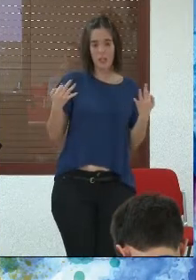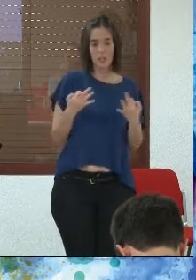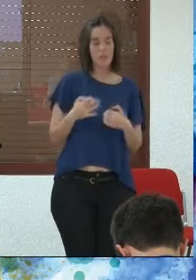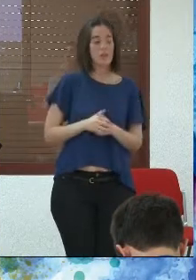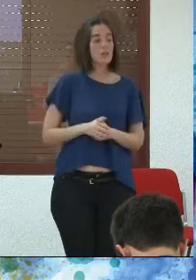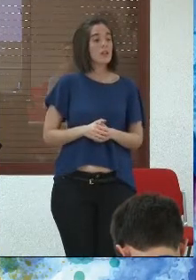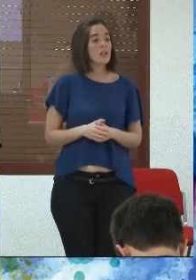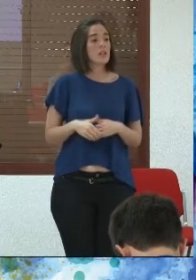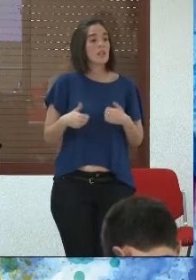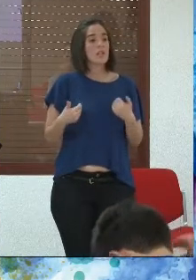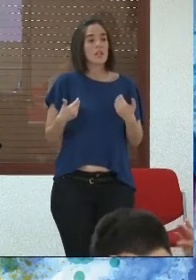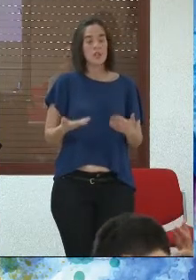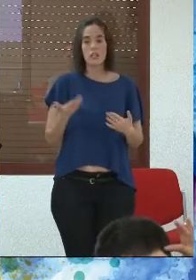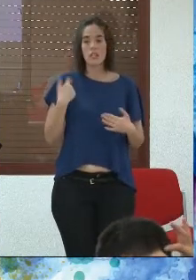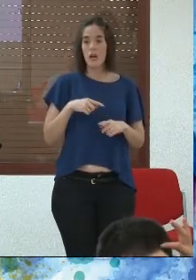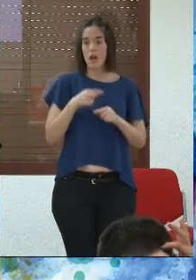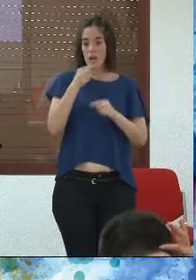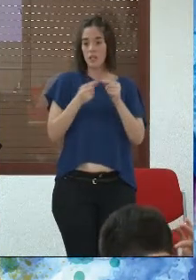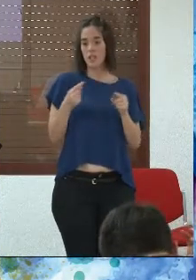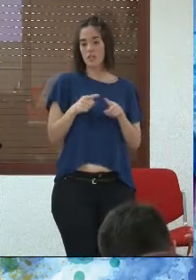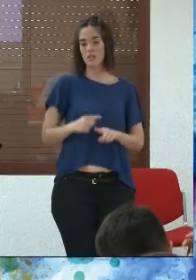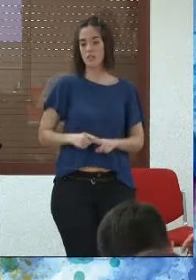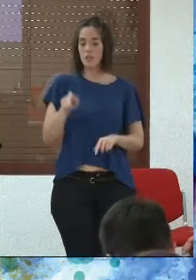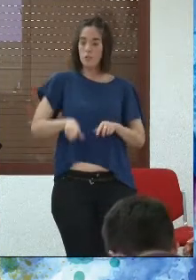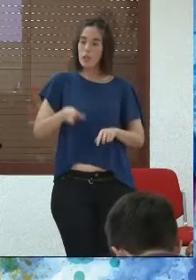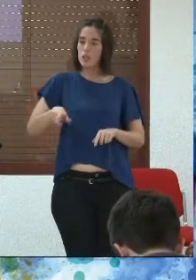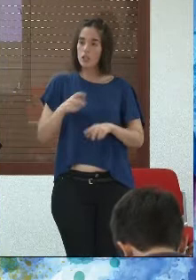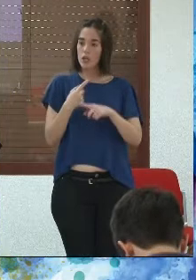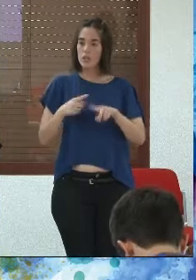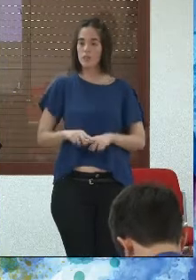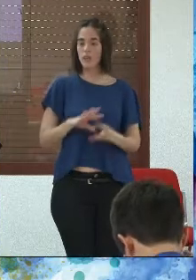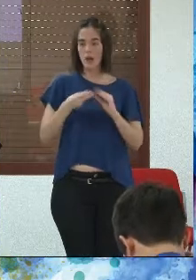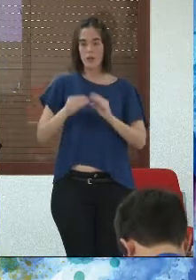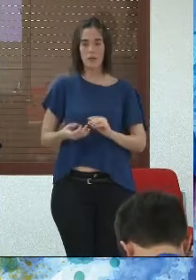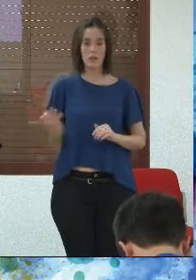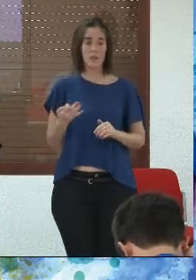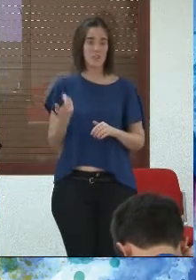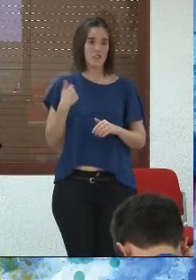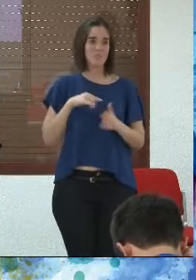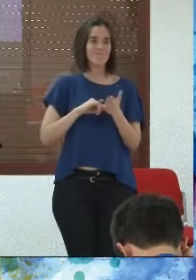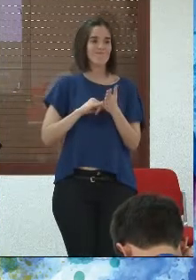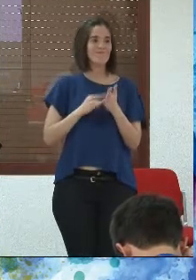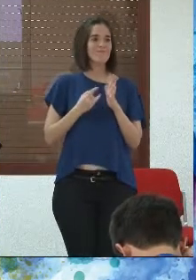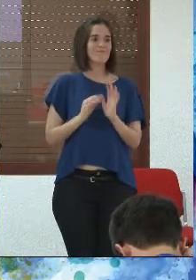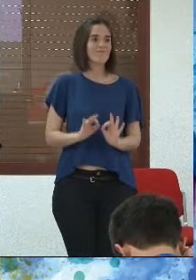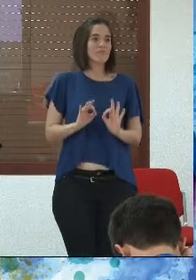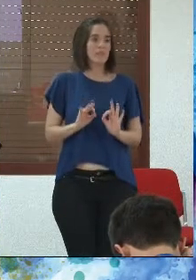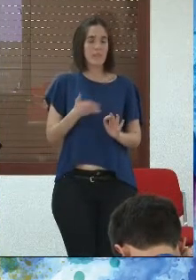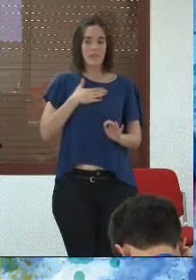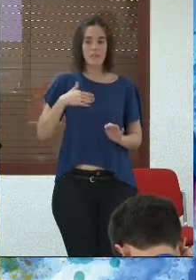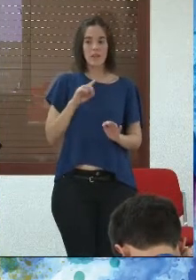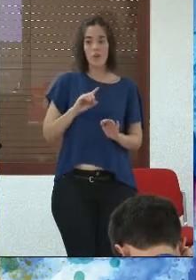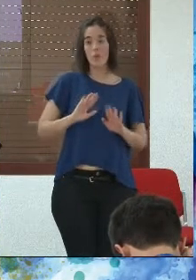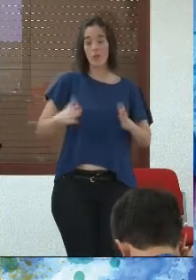this orthopedic, this prosthetic has to be thought of to prevent this